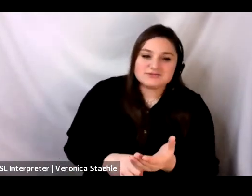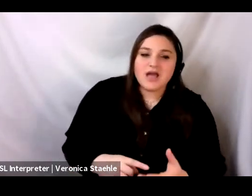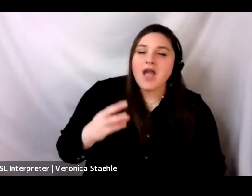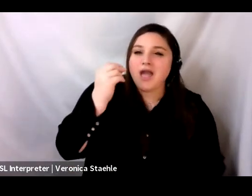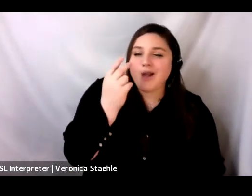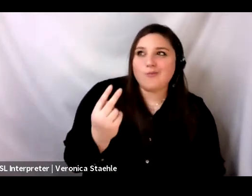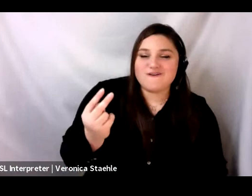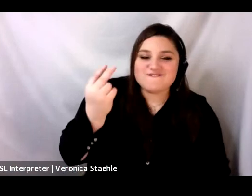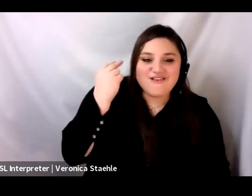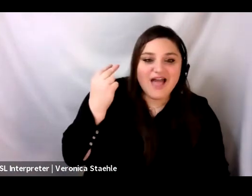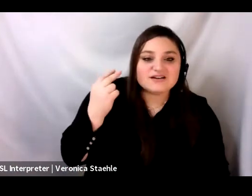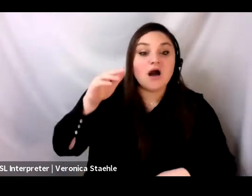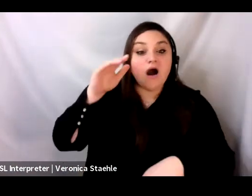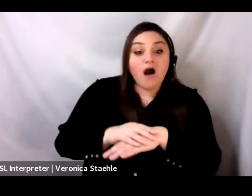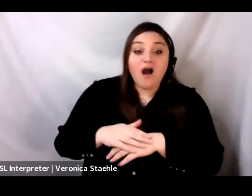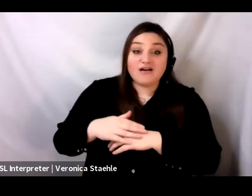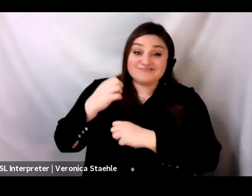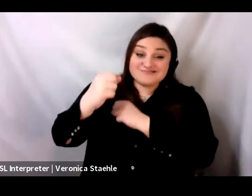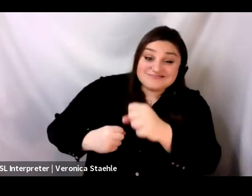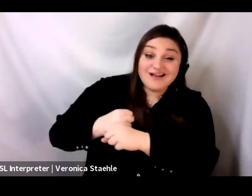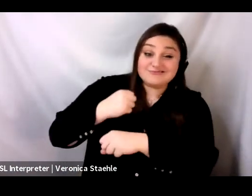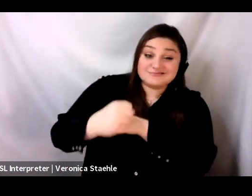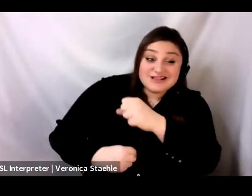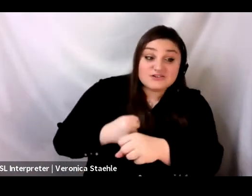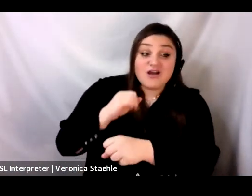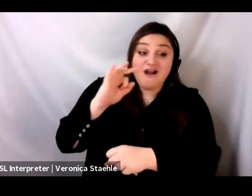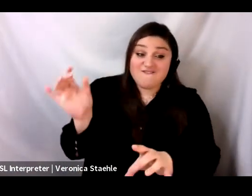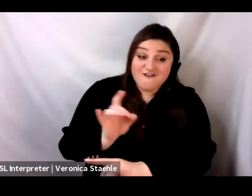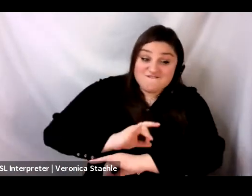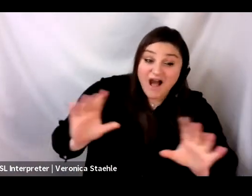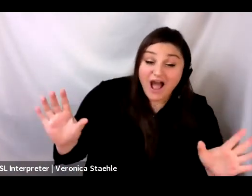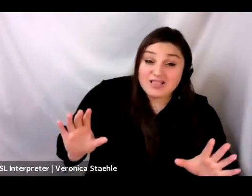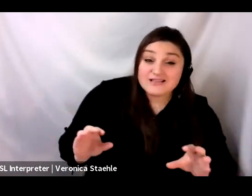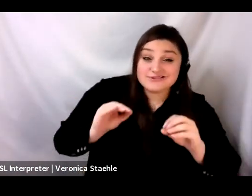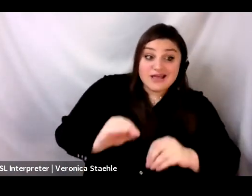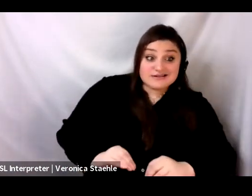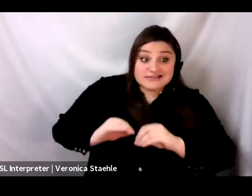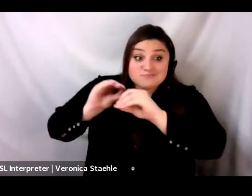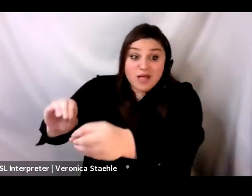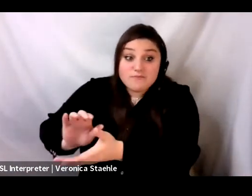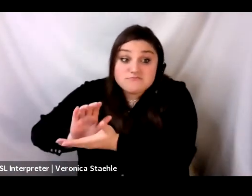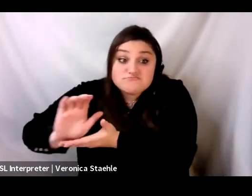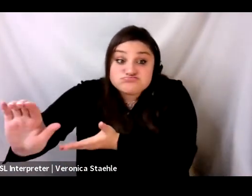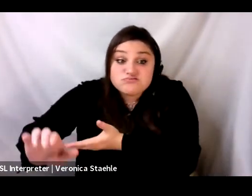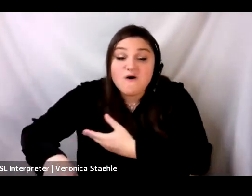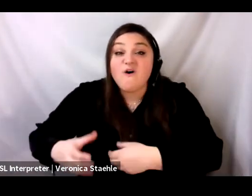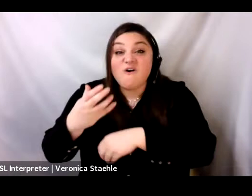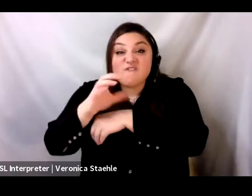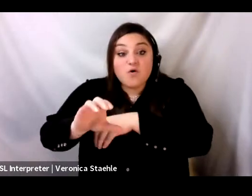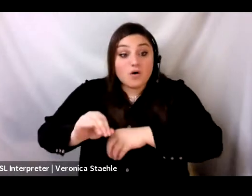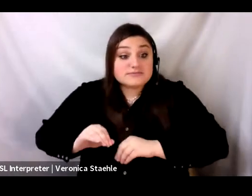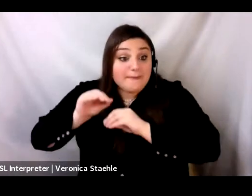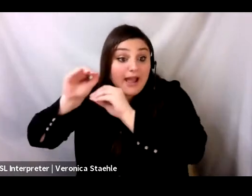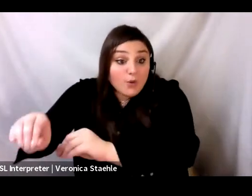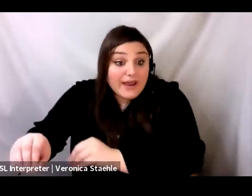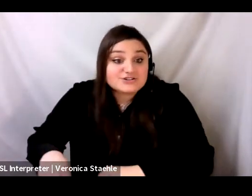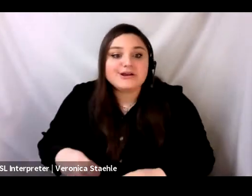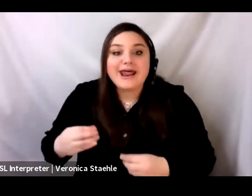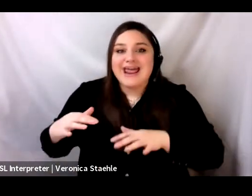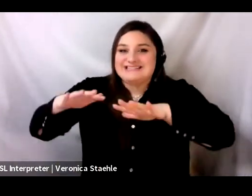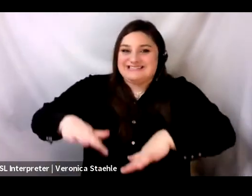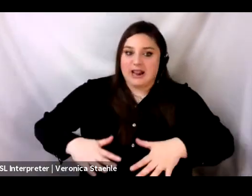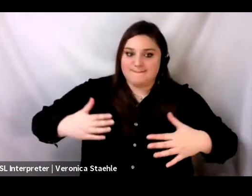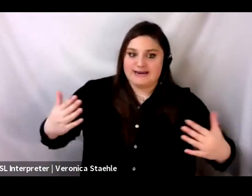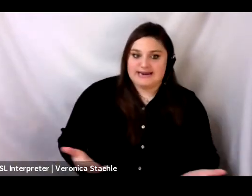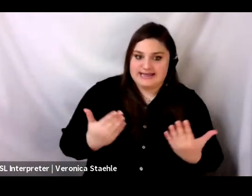displacement, forced migration, and settlement here, as well as the centuries of resilience, leadership of all